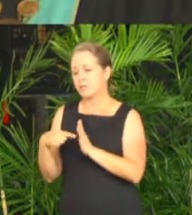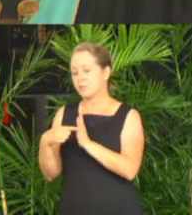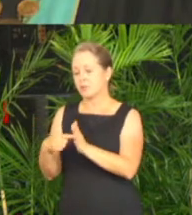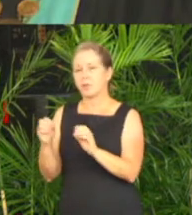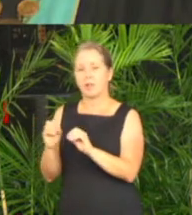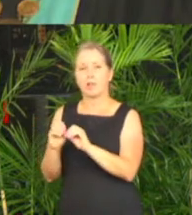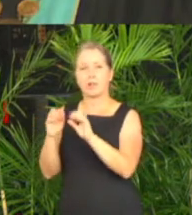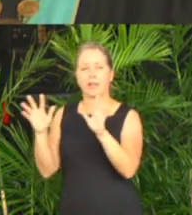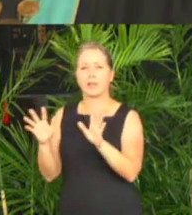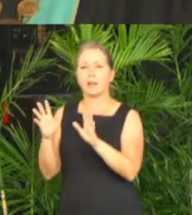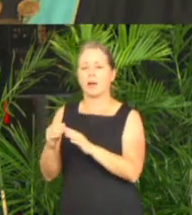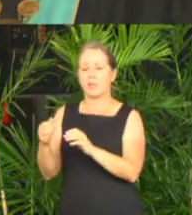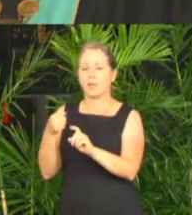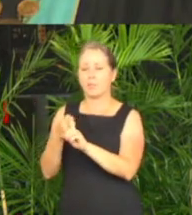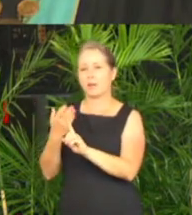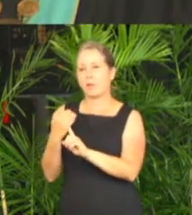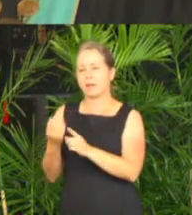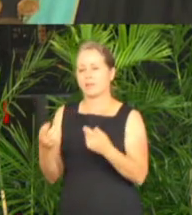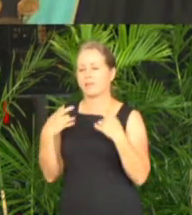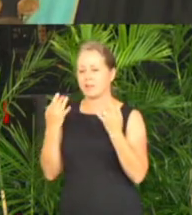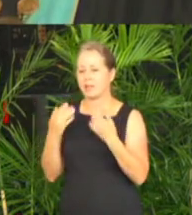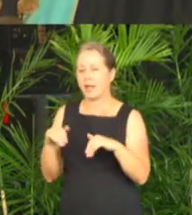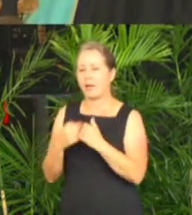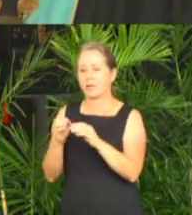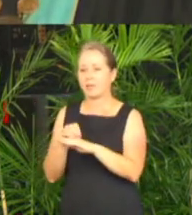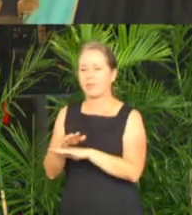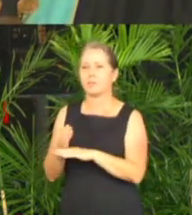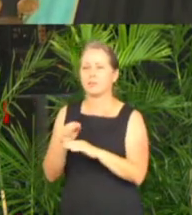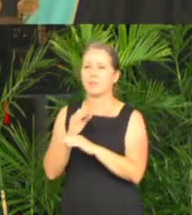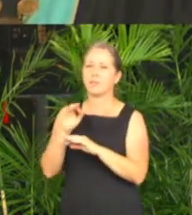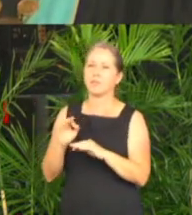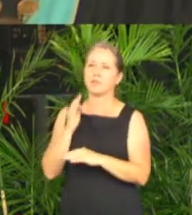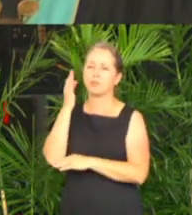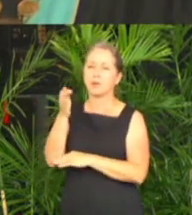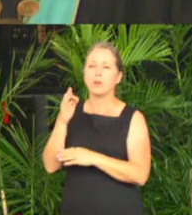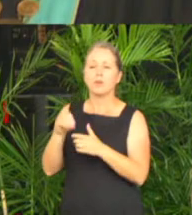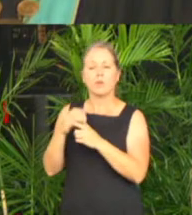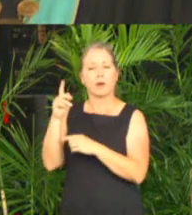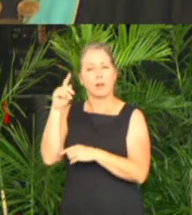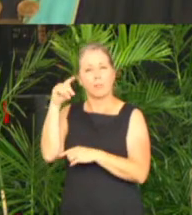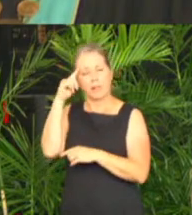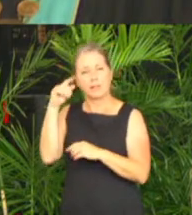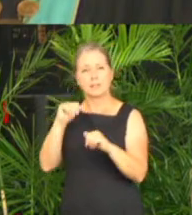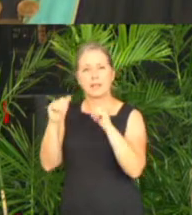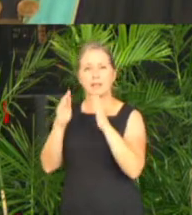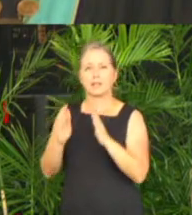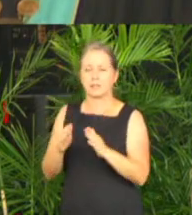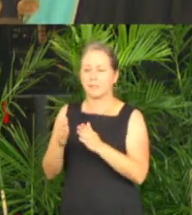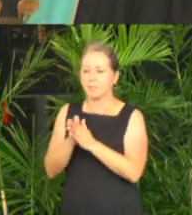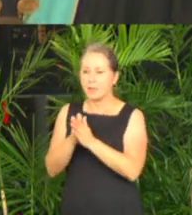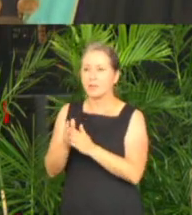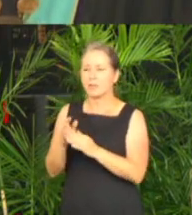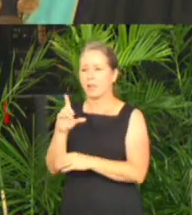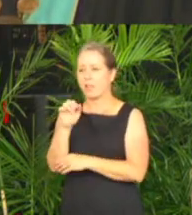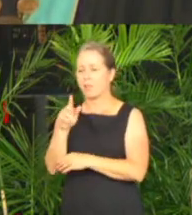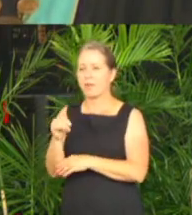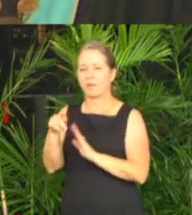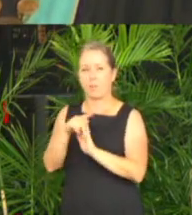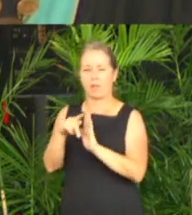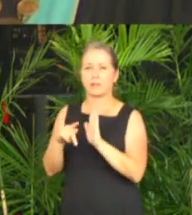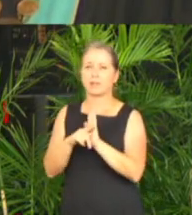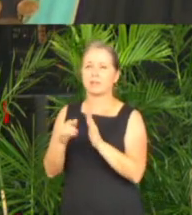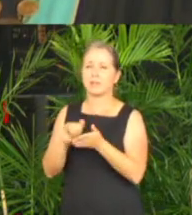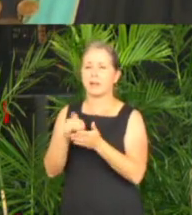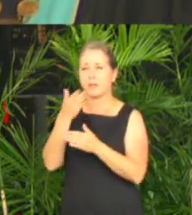the impact of past events and how it influences the future, or a political scientist eager to lobby for policies